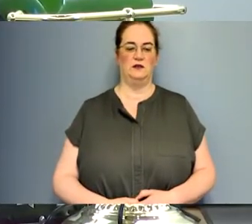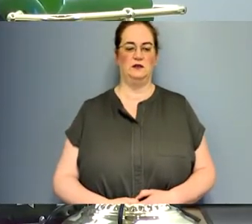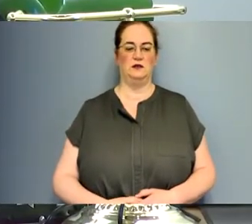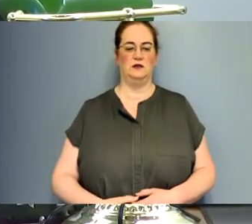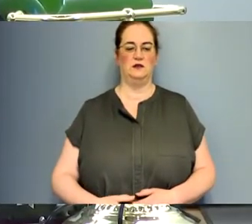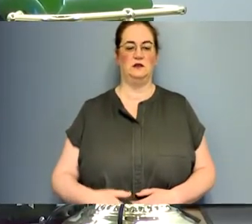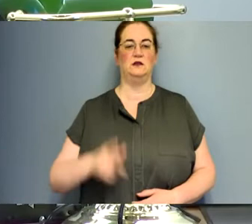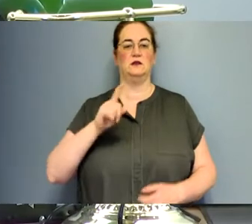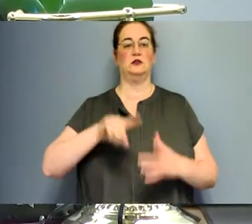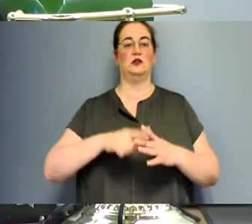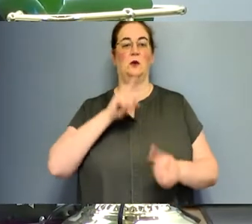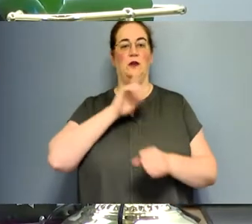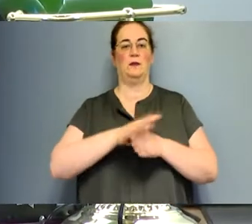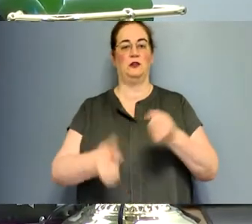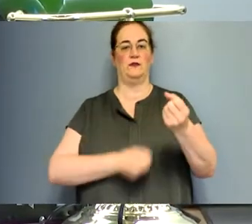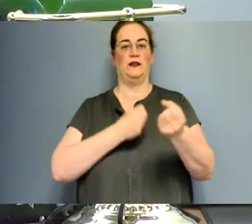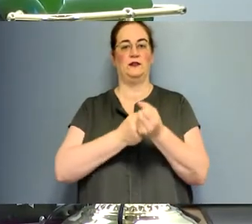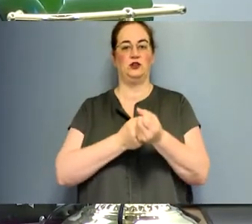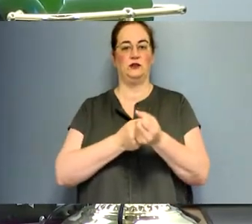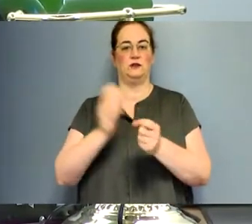the Pledge of Allegiance.